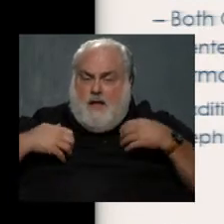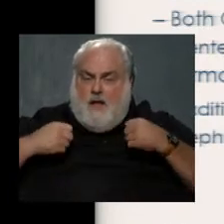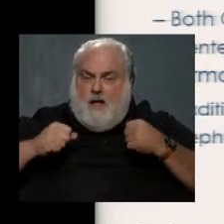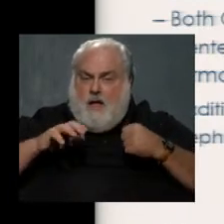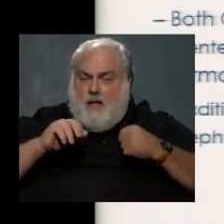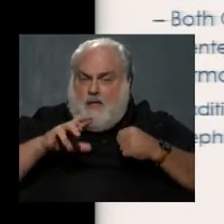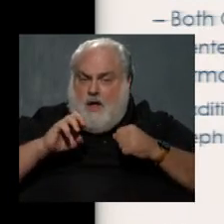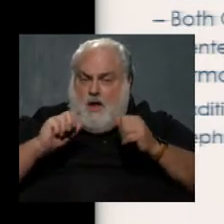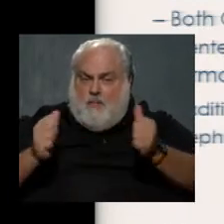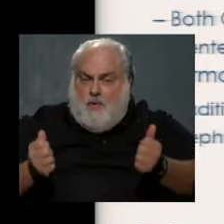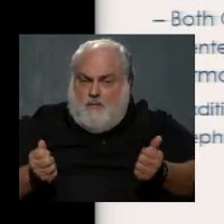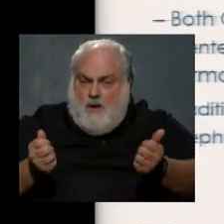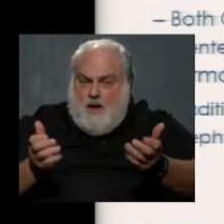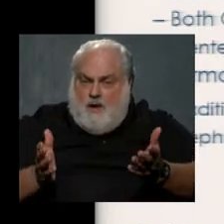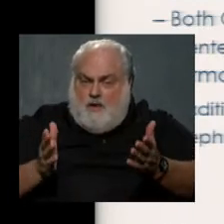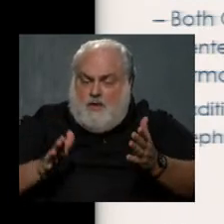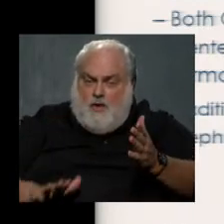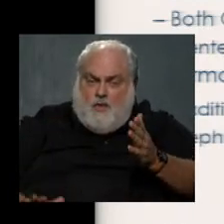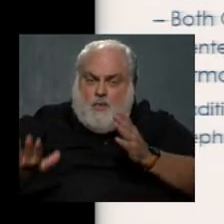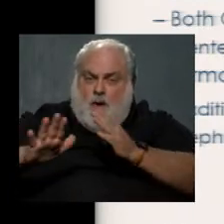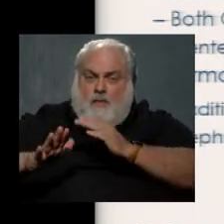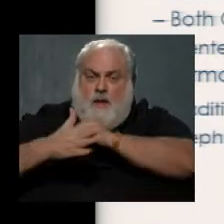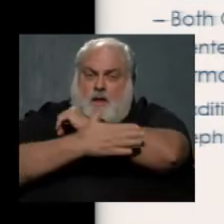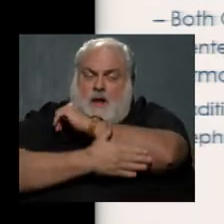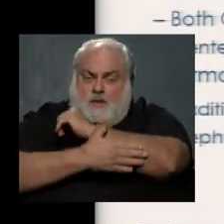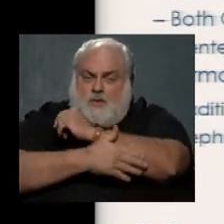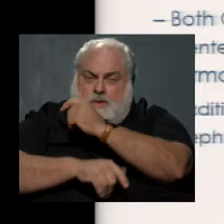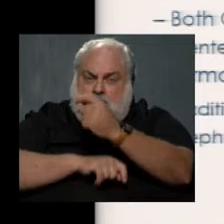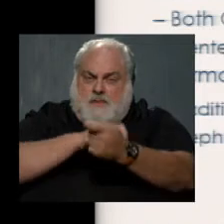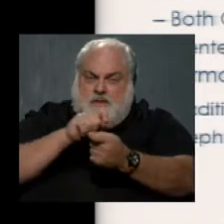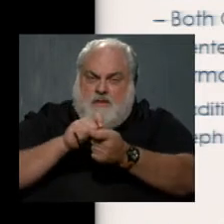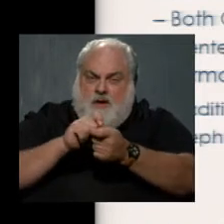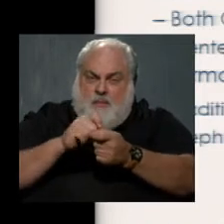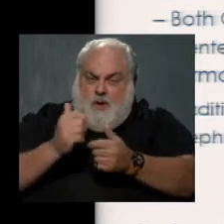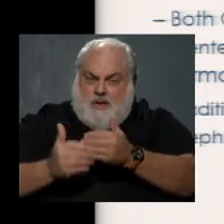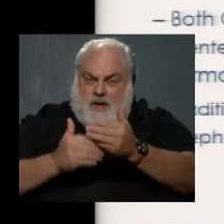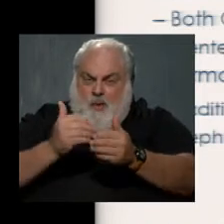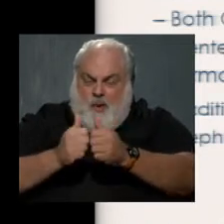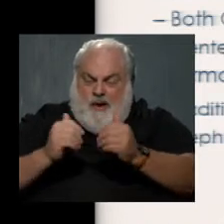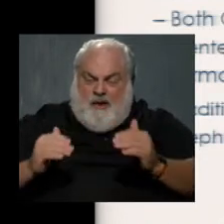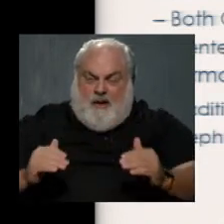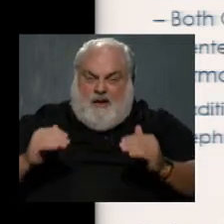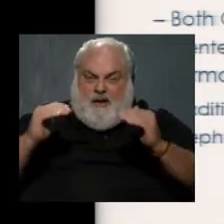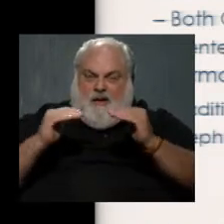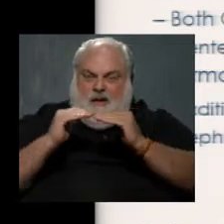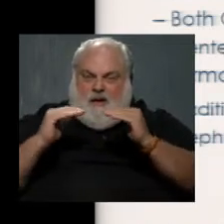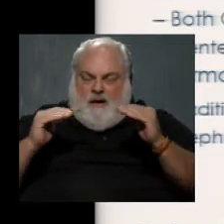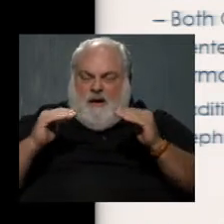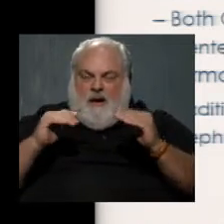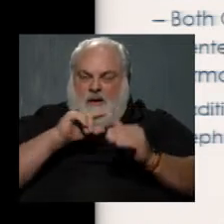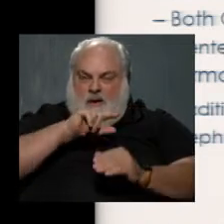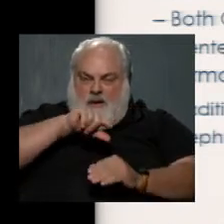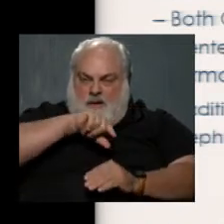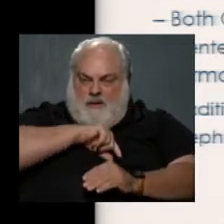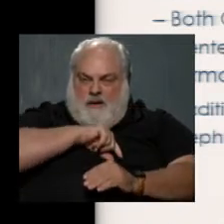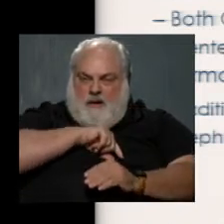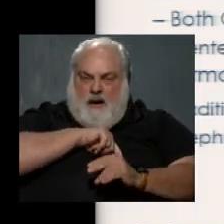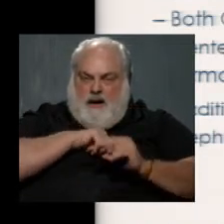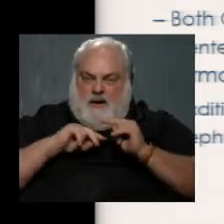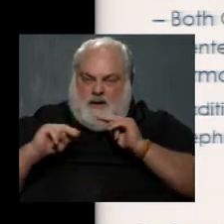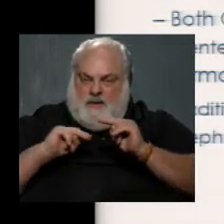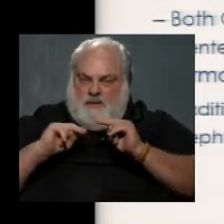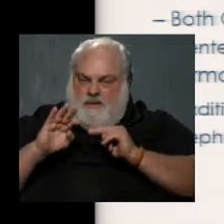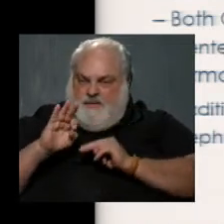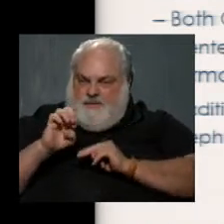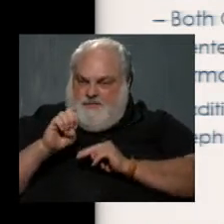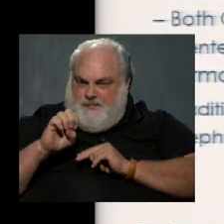providers around the country that do specific procedures with a high degree of quality, and they negotiate fees for